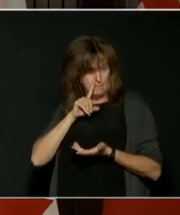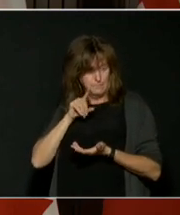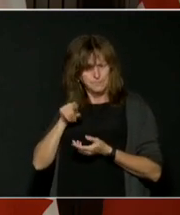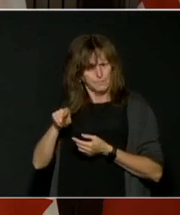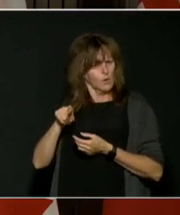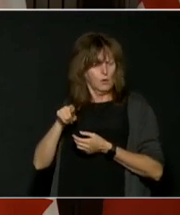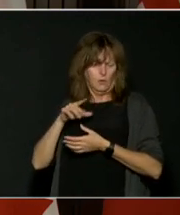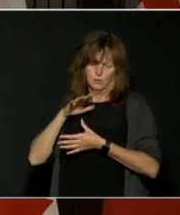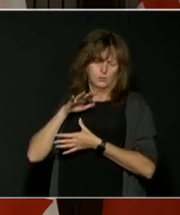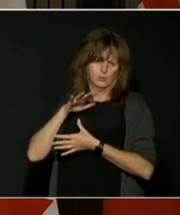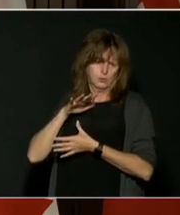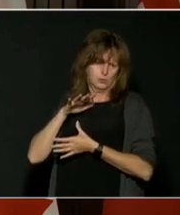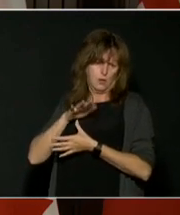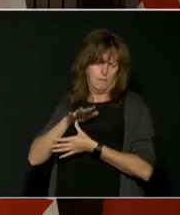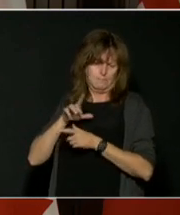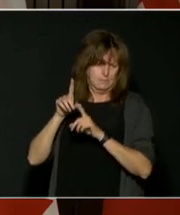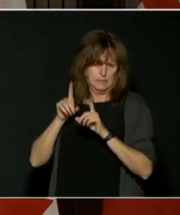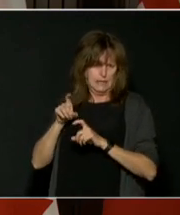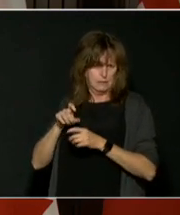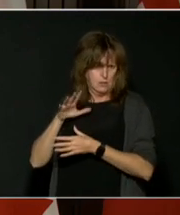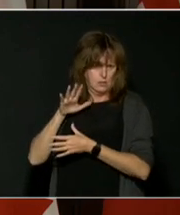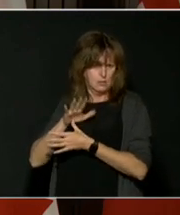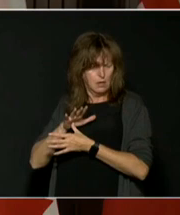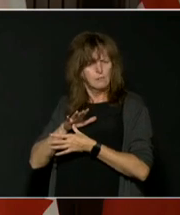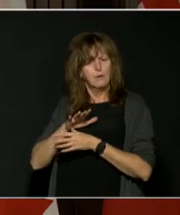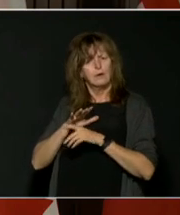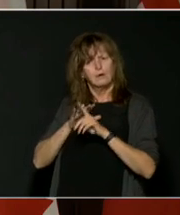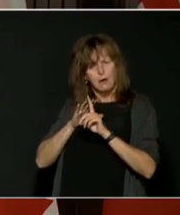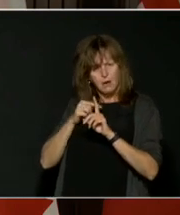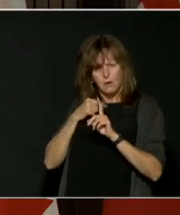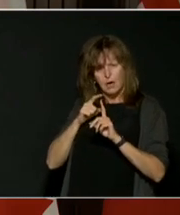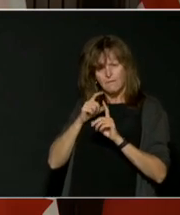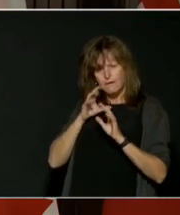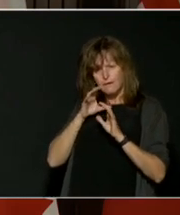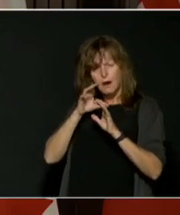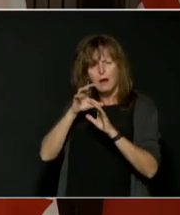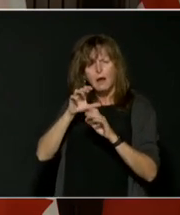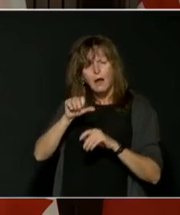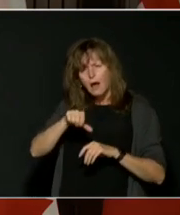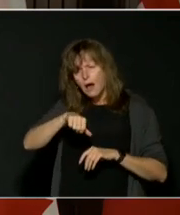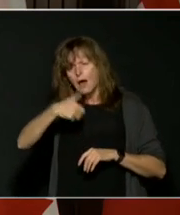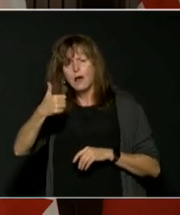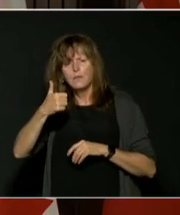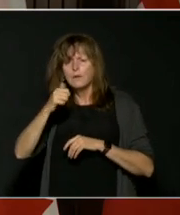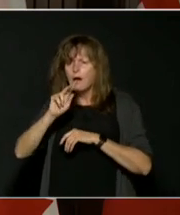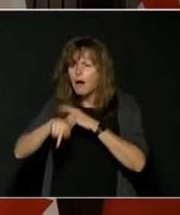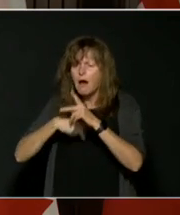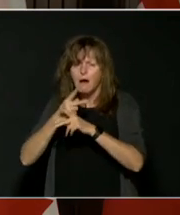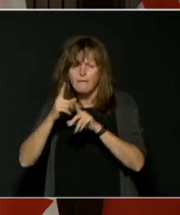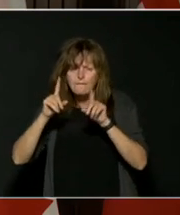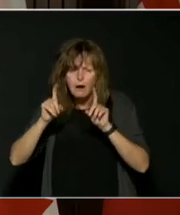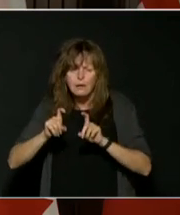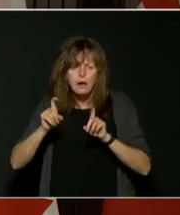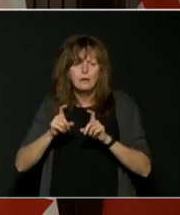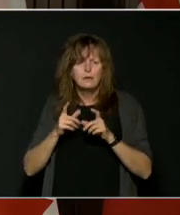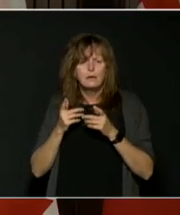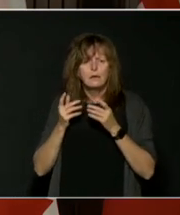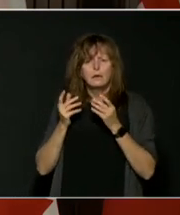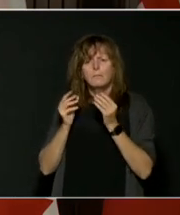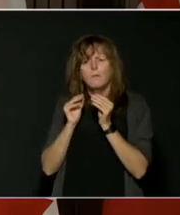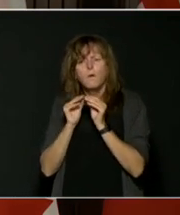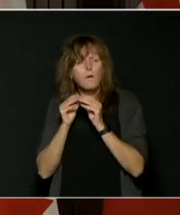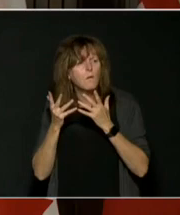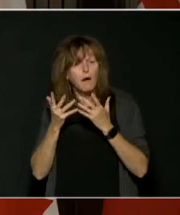diagnostics. We are working to see if there's other modalities or other types of tests that can come on that will help us build that capacity